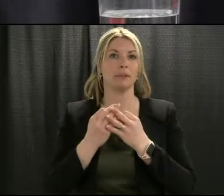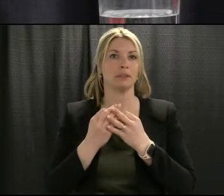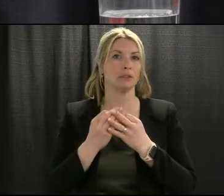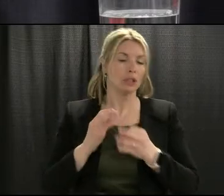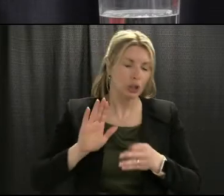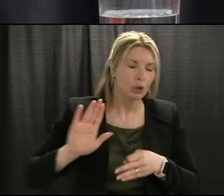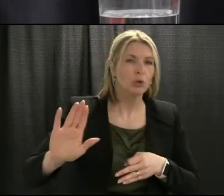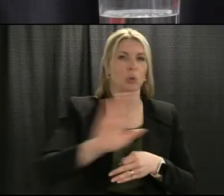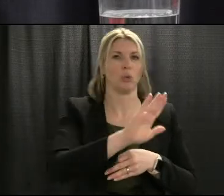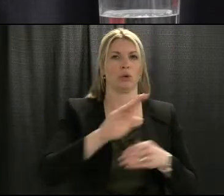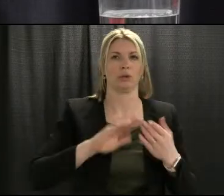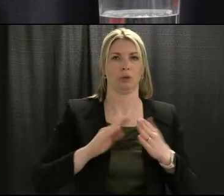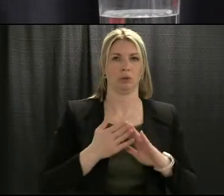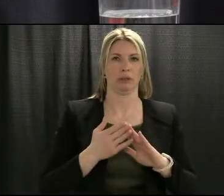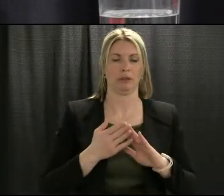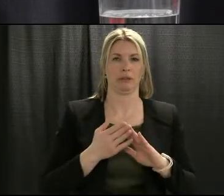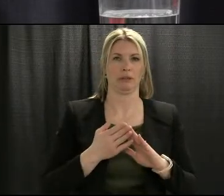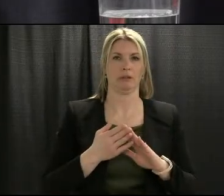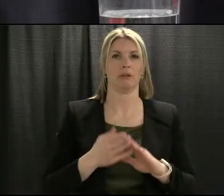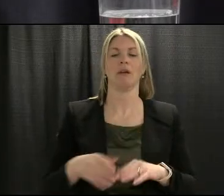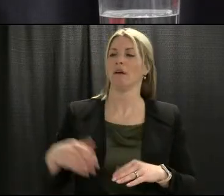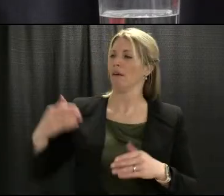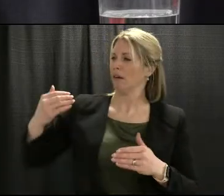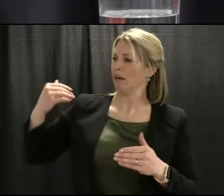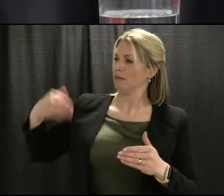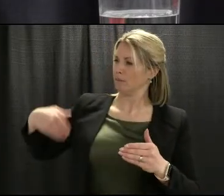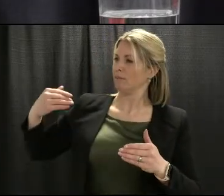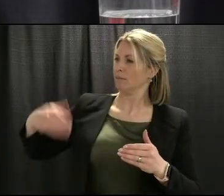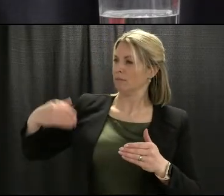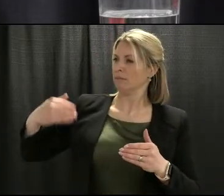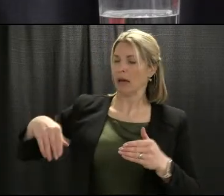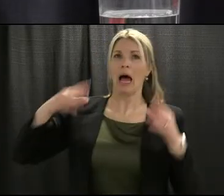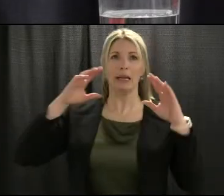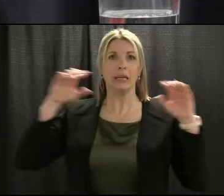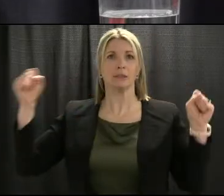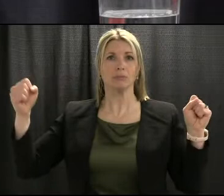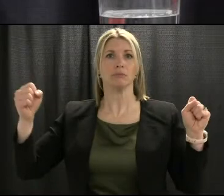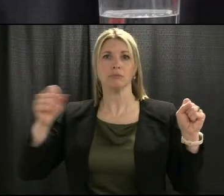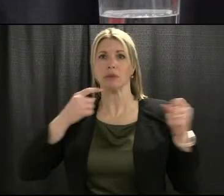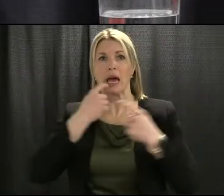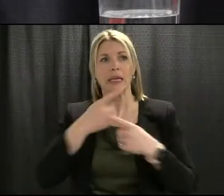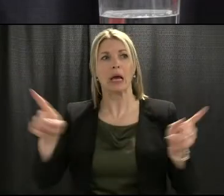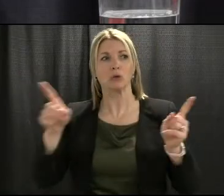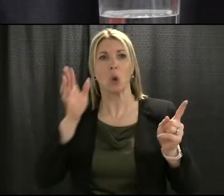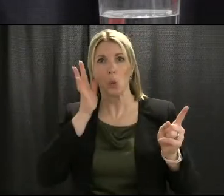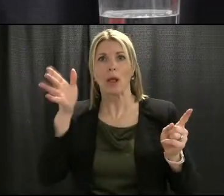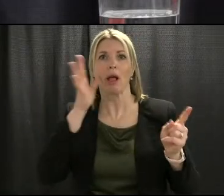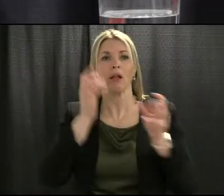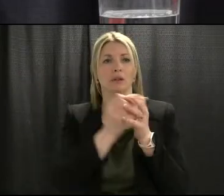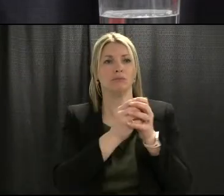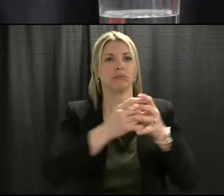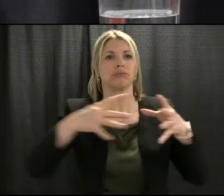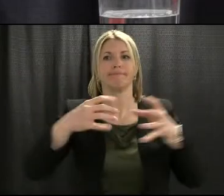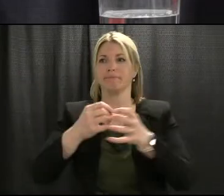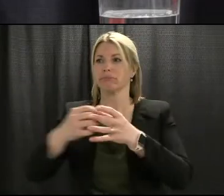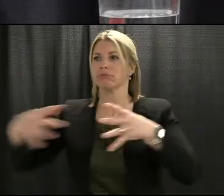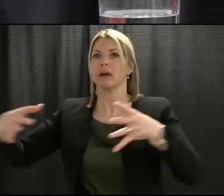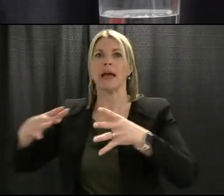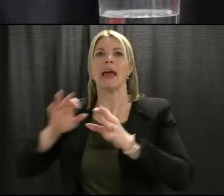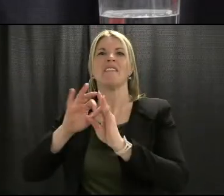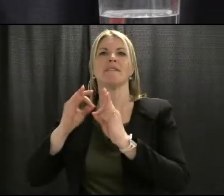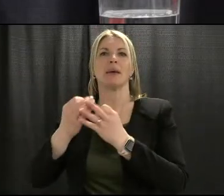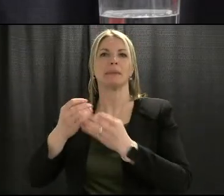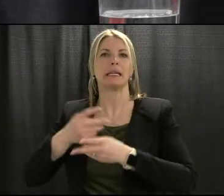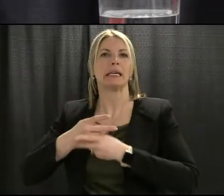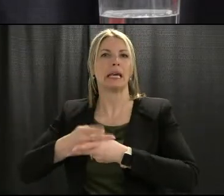the Premier and Minister have been making announcements to expand family care teams across the province, we thought this would be a great